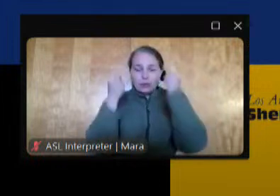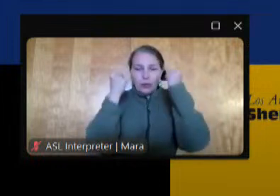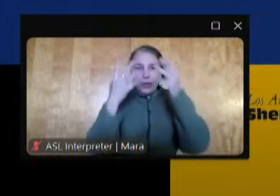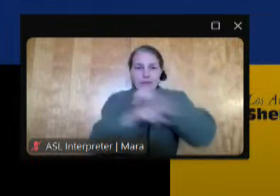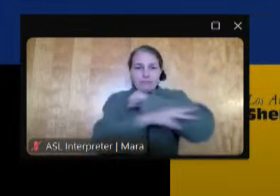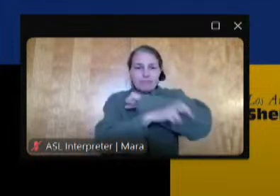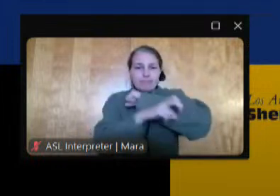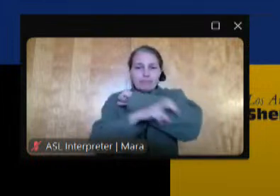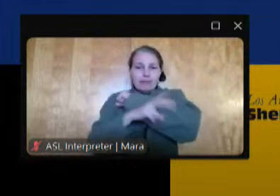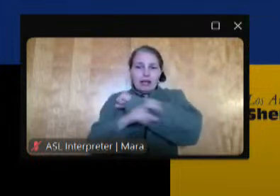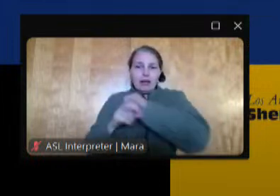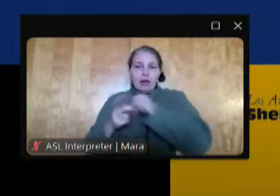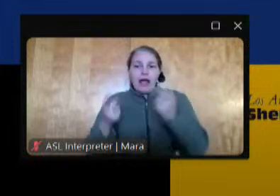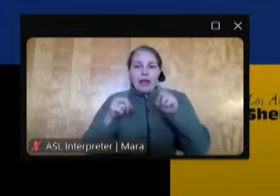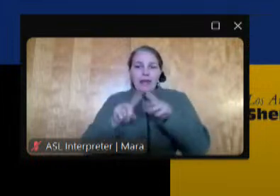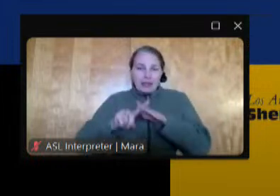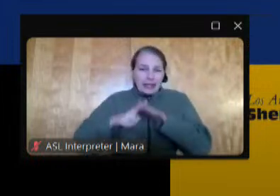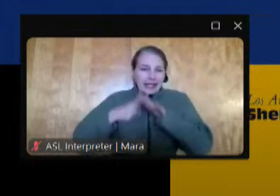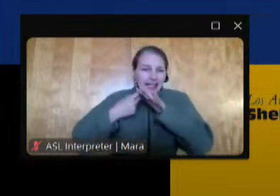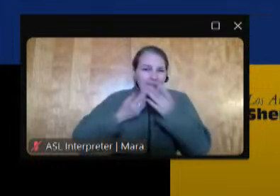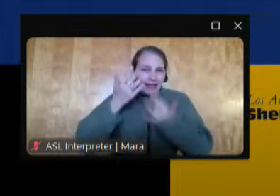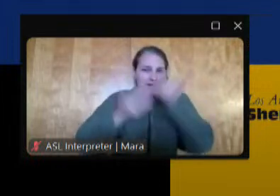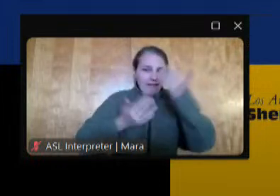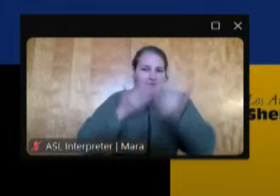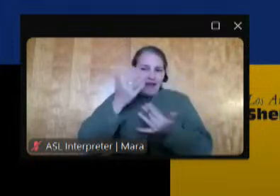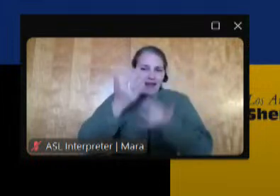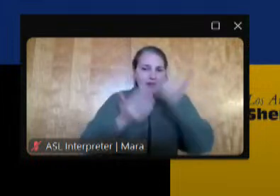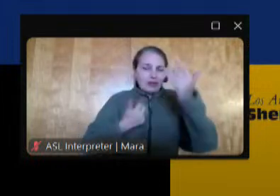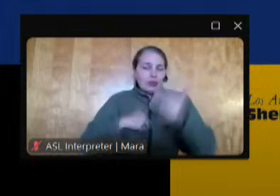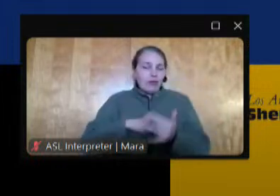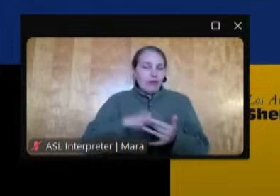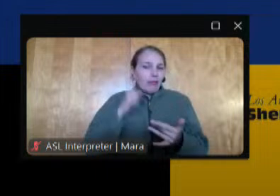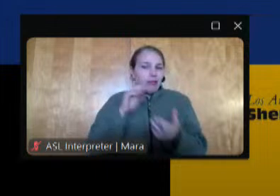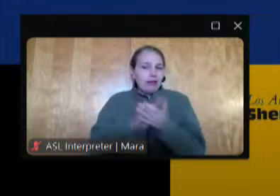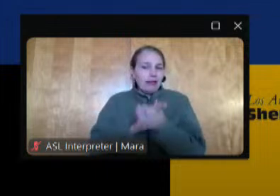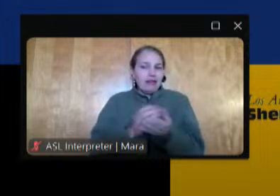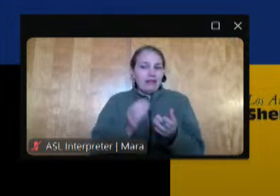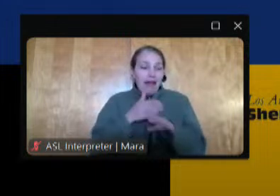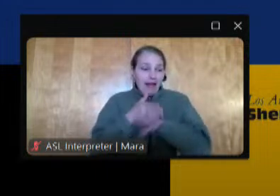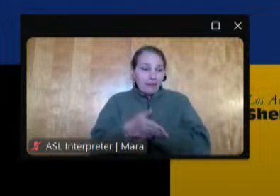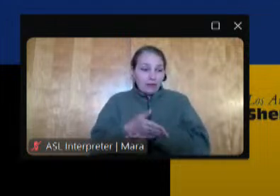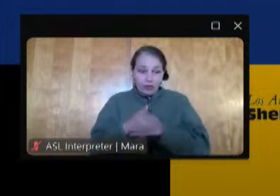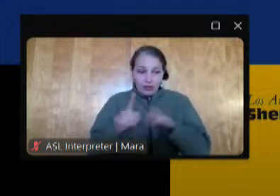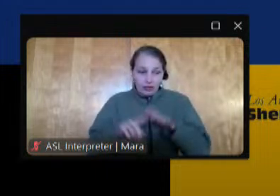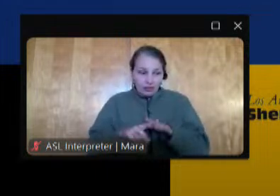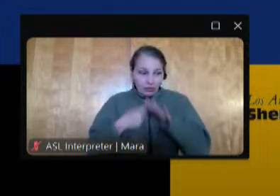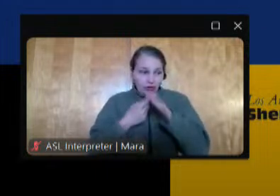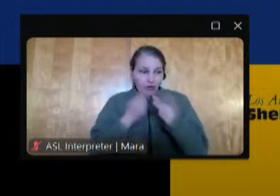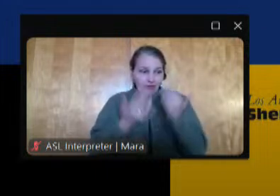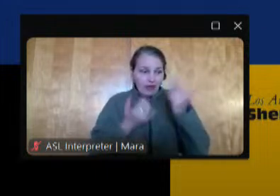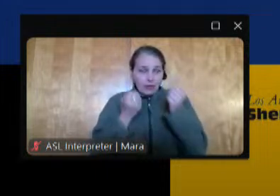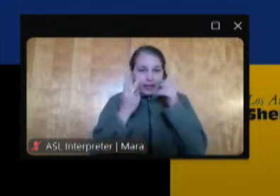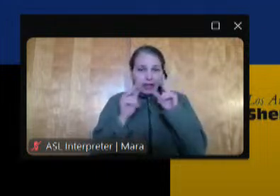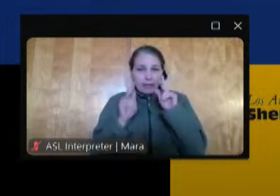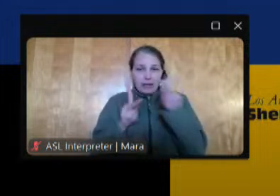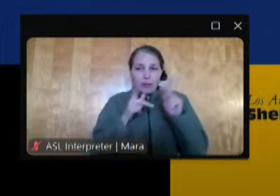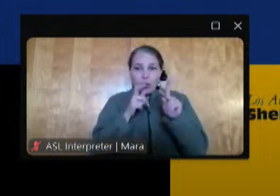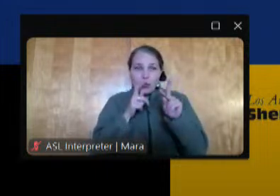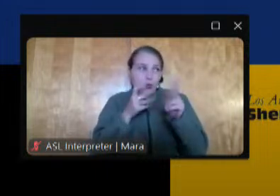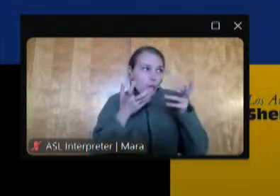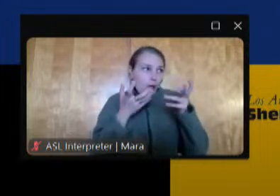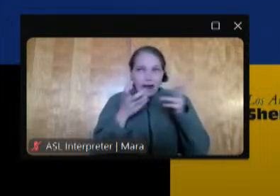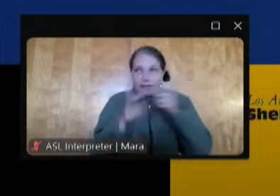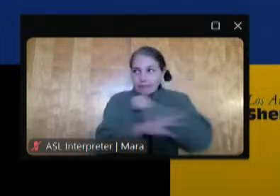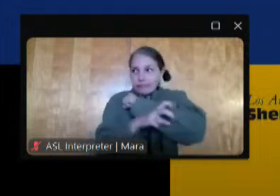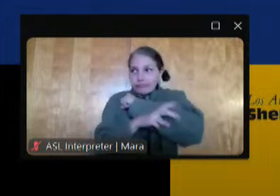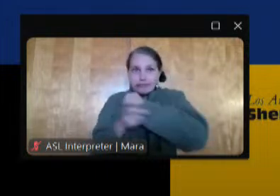the onset of the fires. As soon as the fires occurred, we believe that a lot of the opportunists came into the area and really hit us pretty